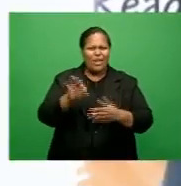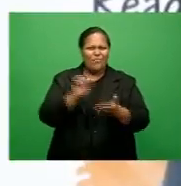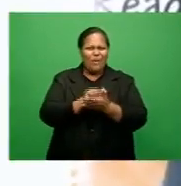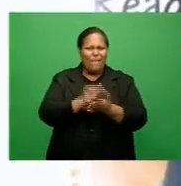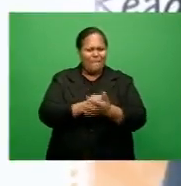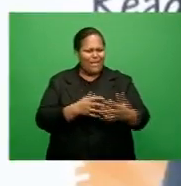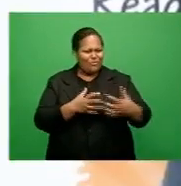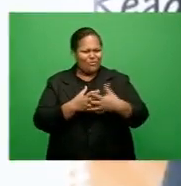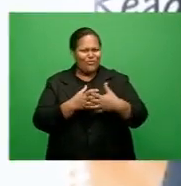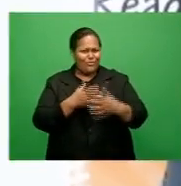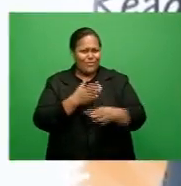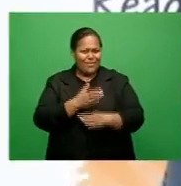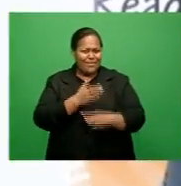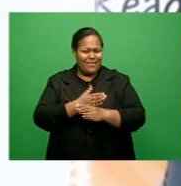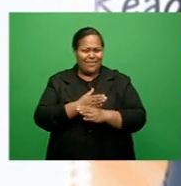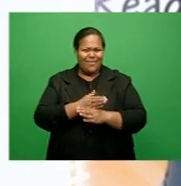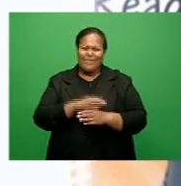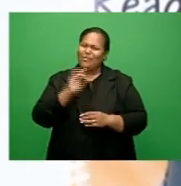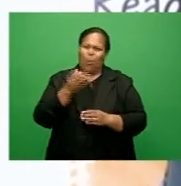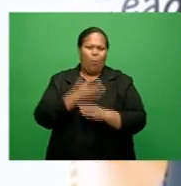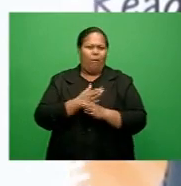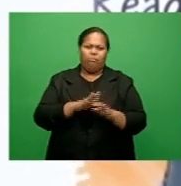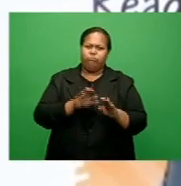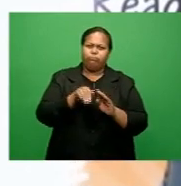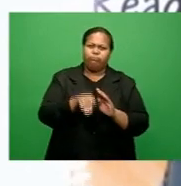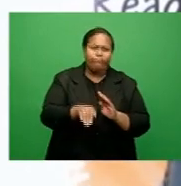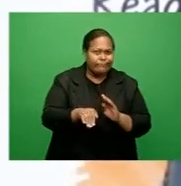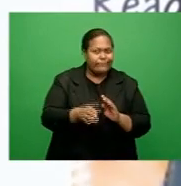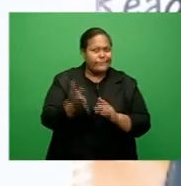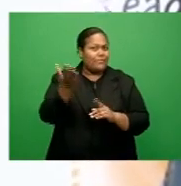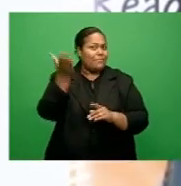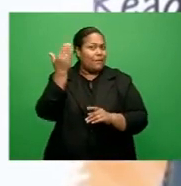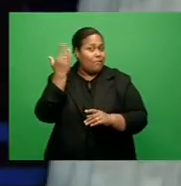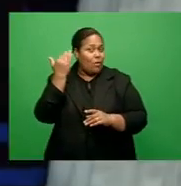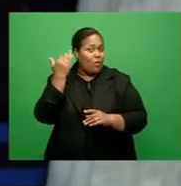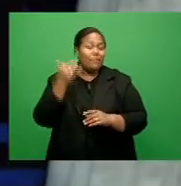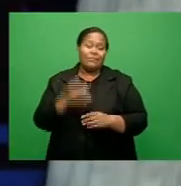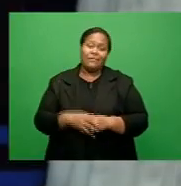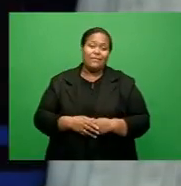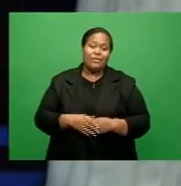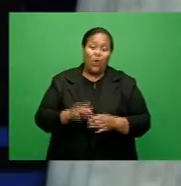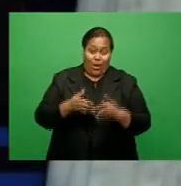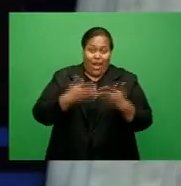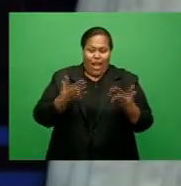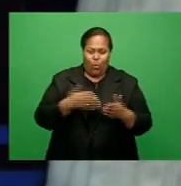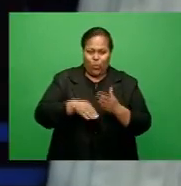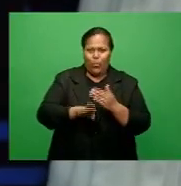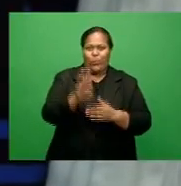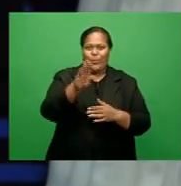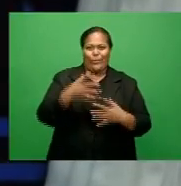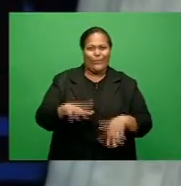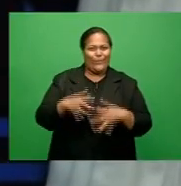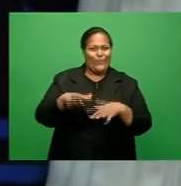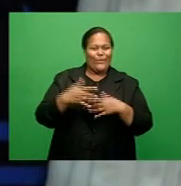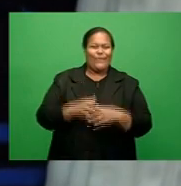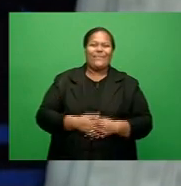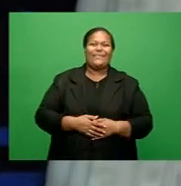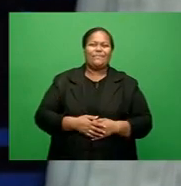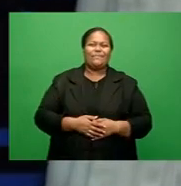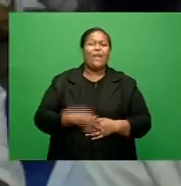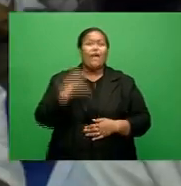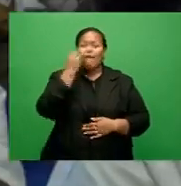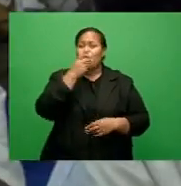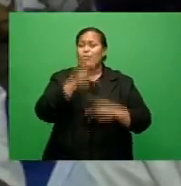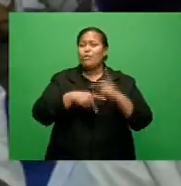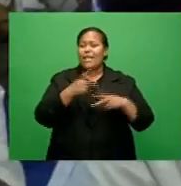There's obviously, we saw an opportunity to be able to invest in food processors. Food processors have been in operation for over 35